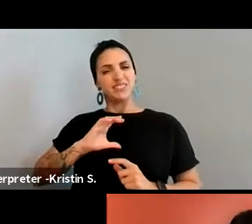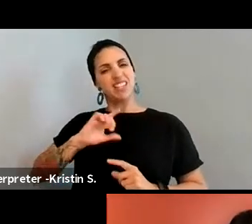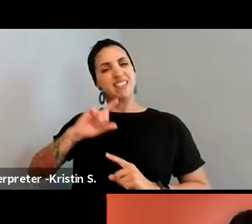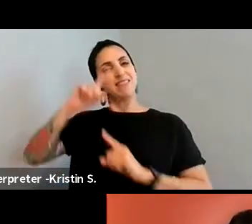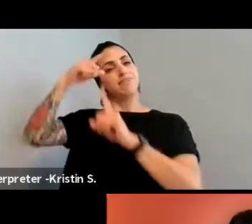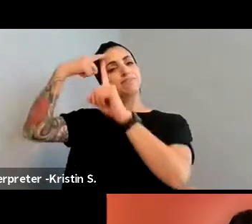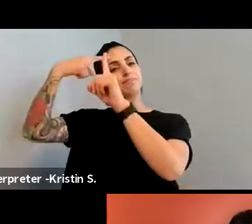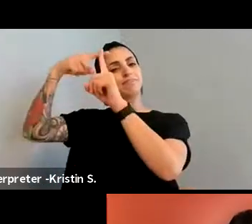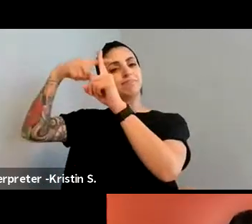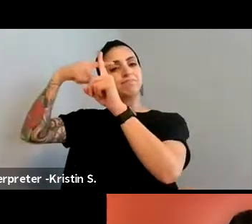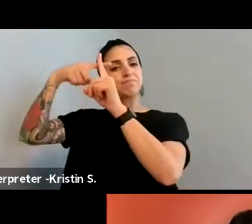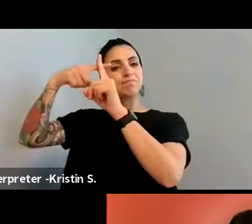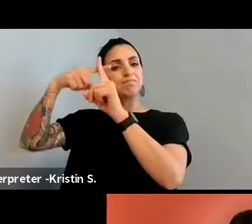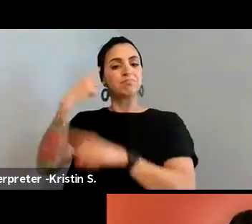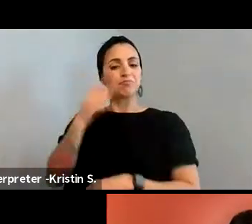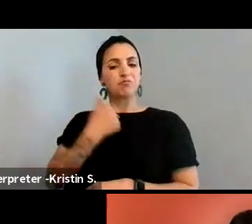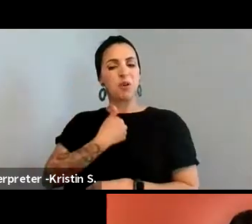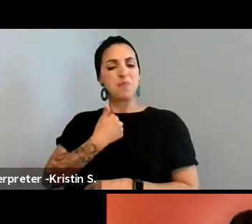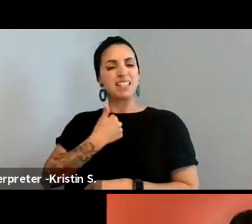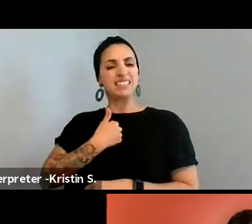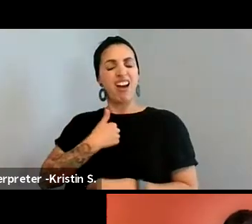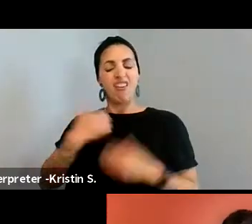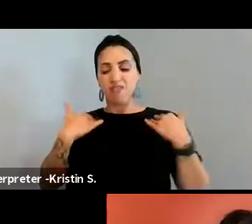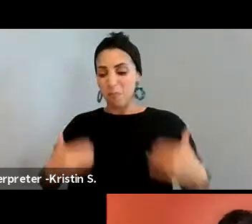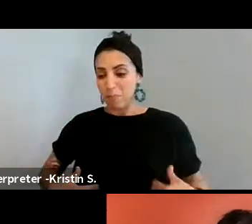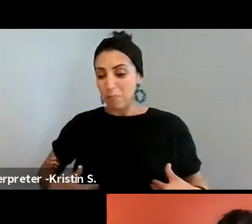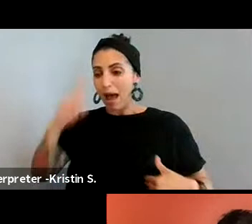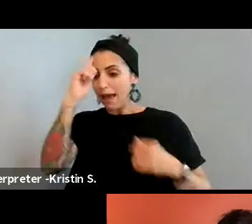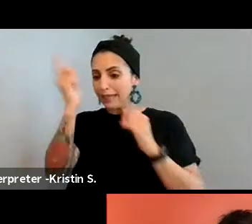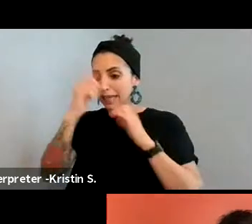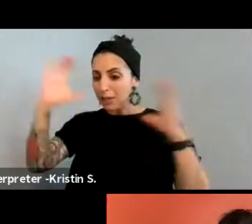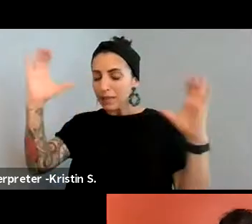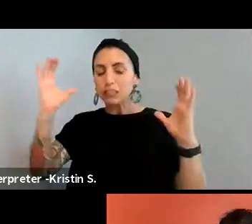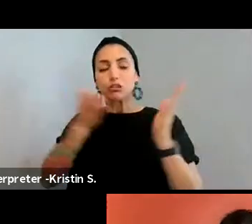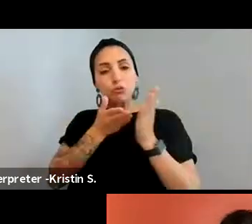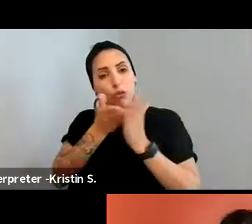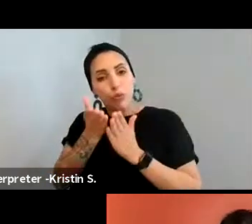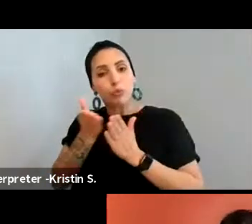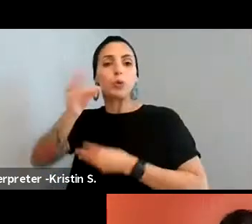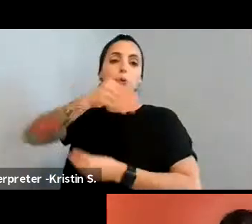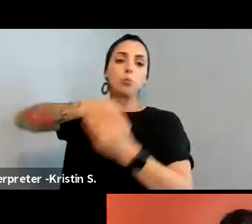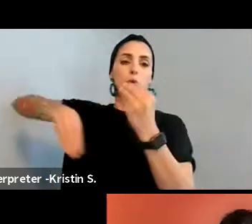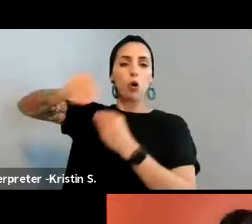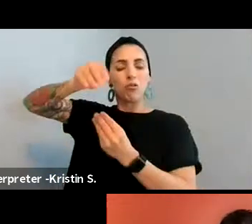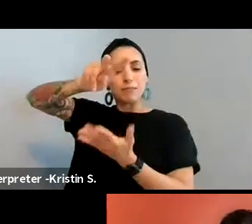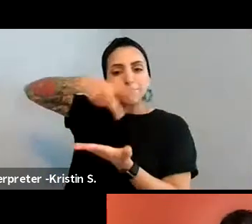positive body image of myself through movement and through,